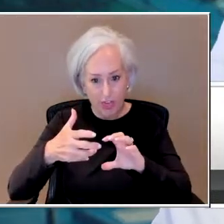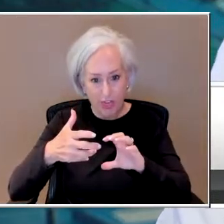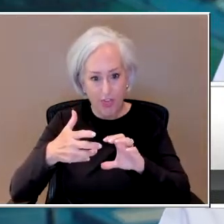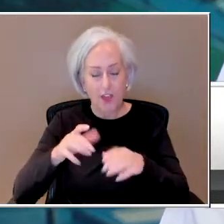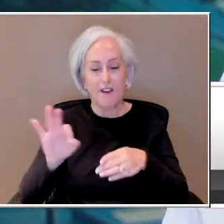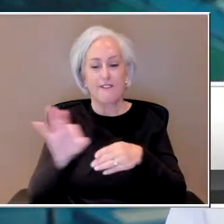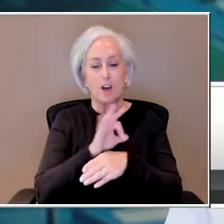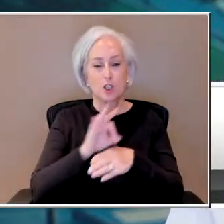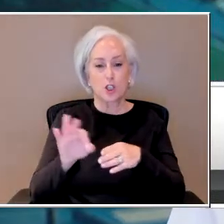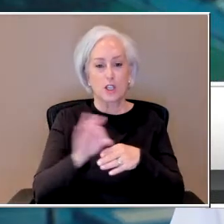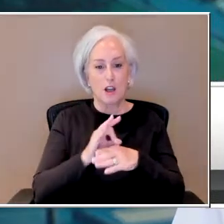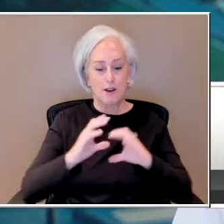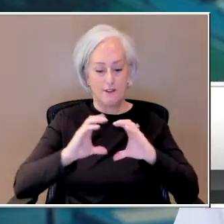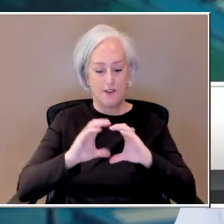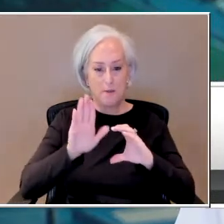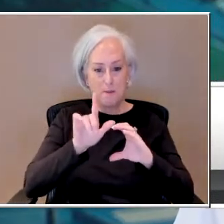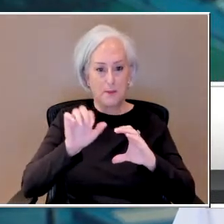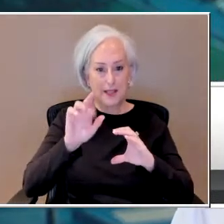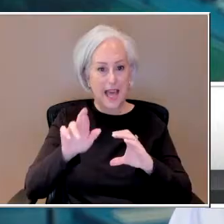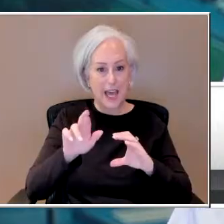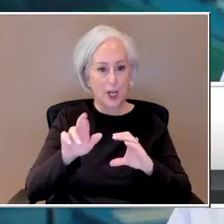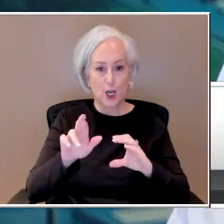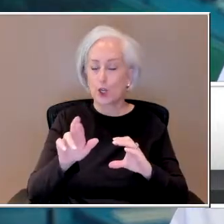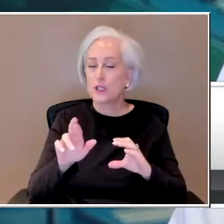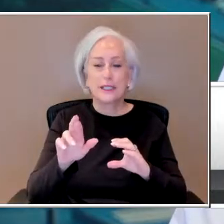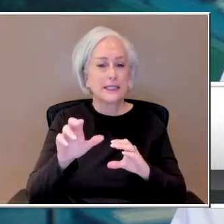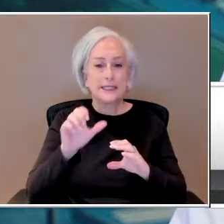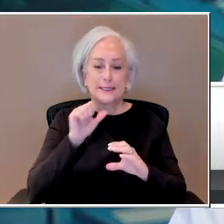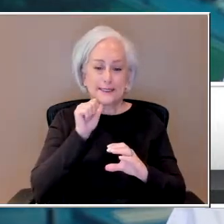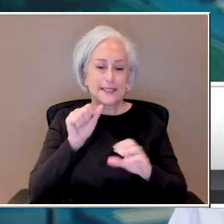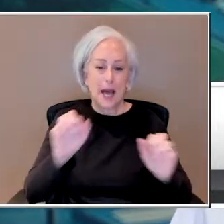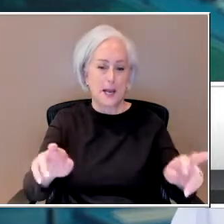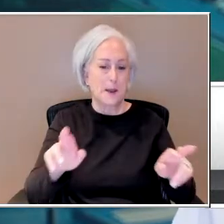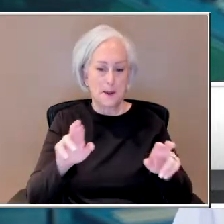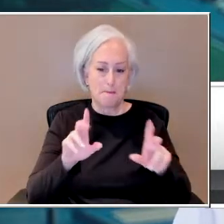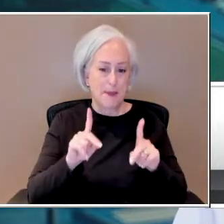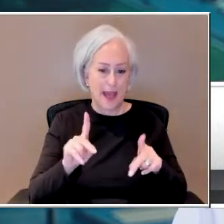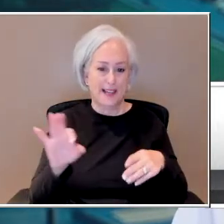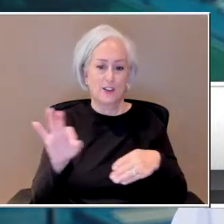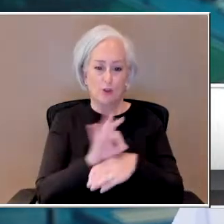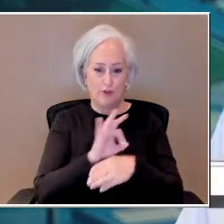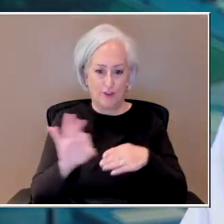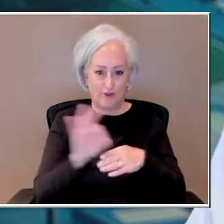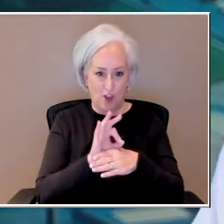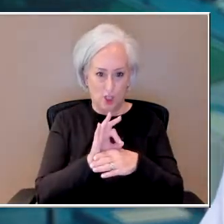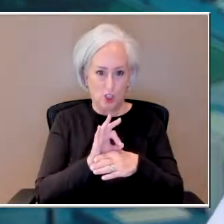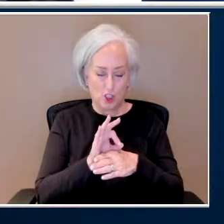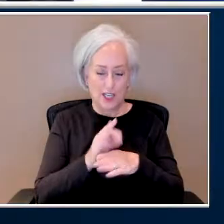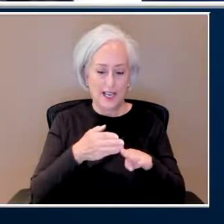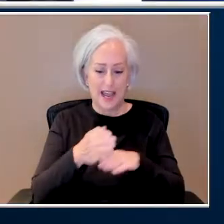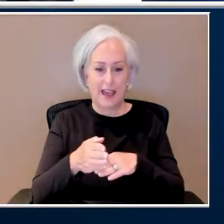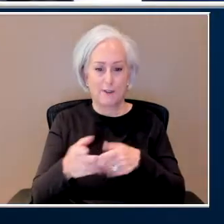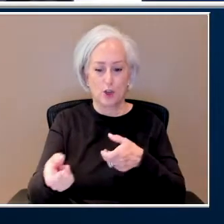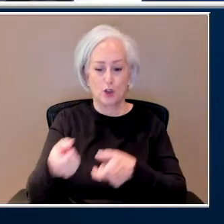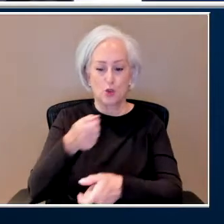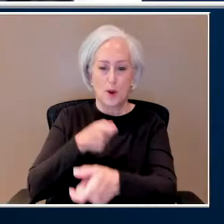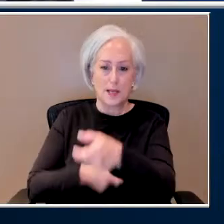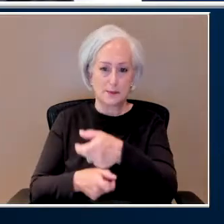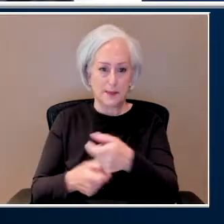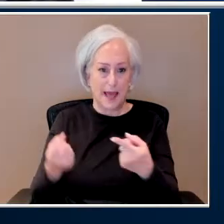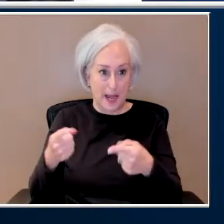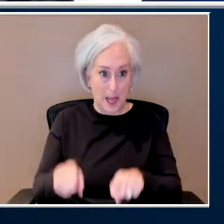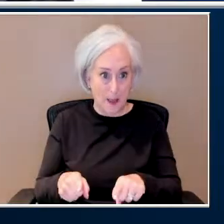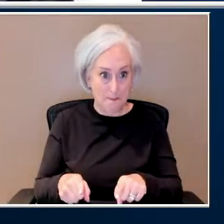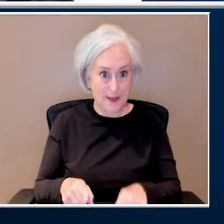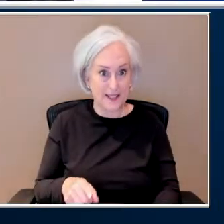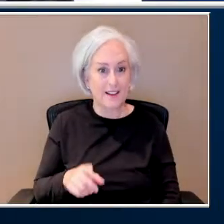bladder doesn't really return after transplantation, so that most likely will be the case. Alexis has a question. Brennan is so cute. I